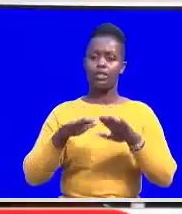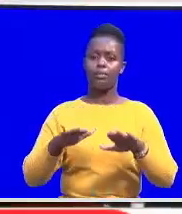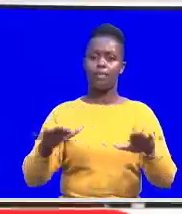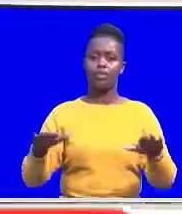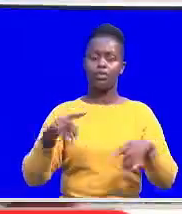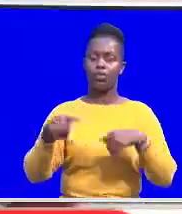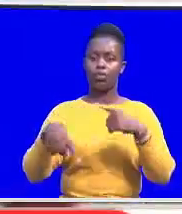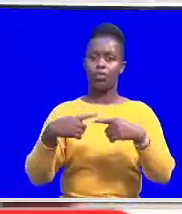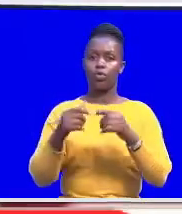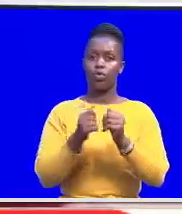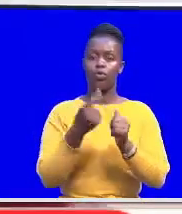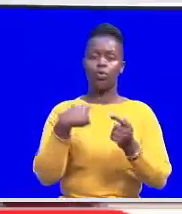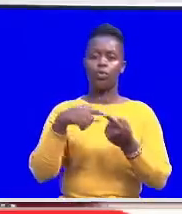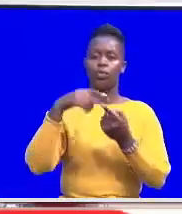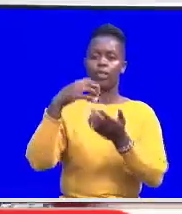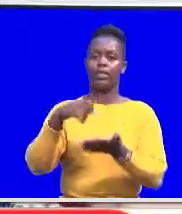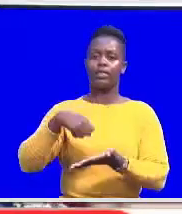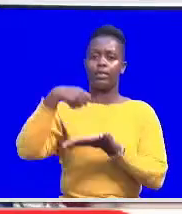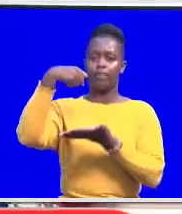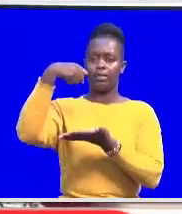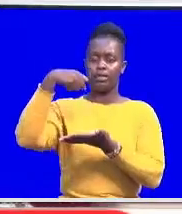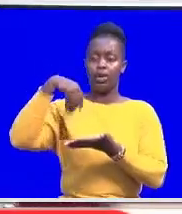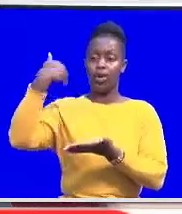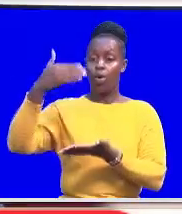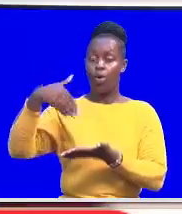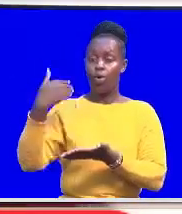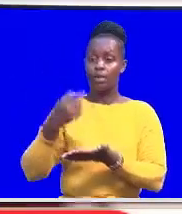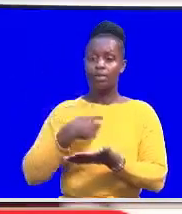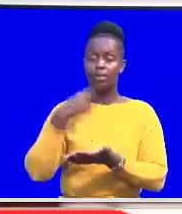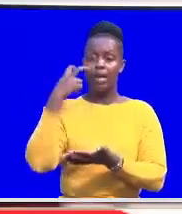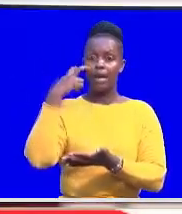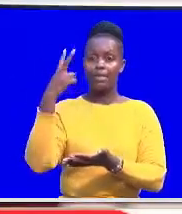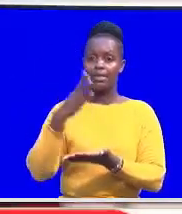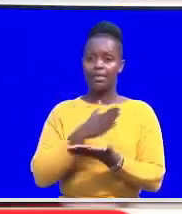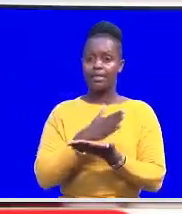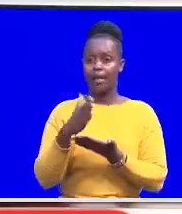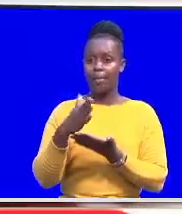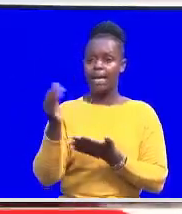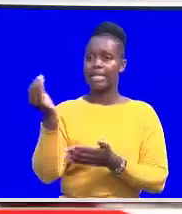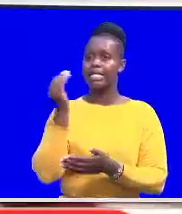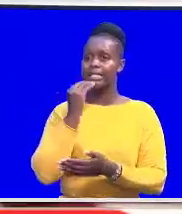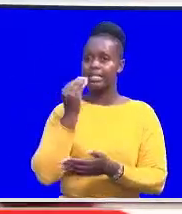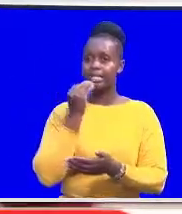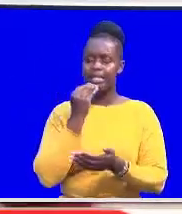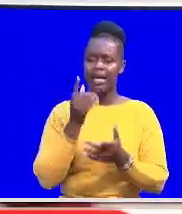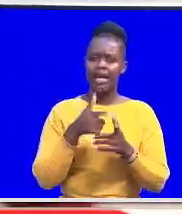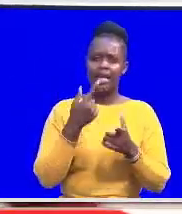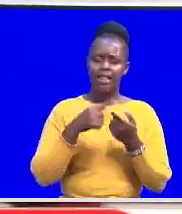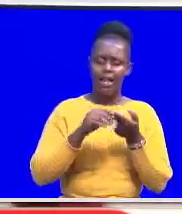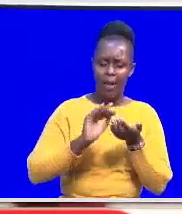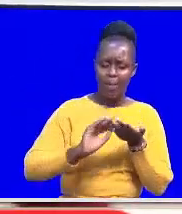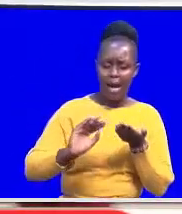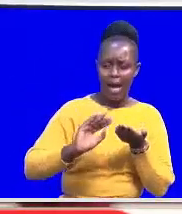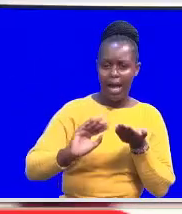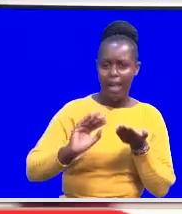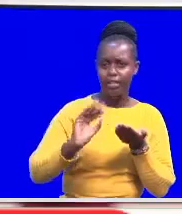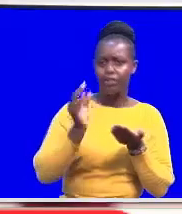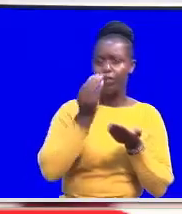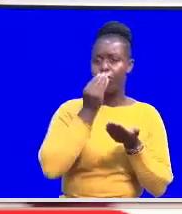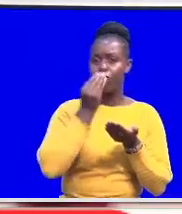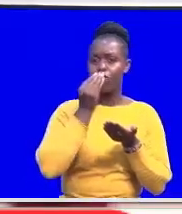of the bargain. I usually see even some of them eating and leaving some little from their